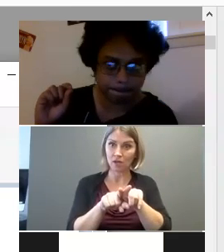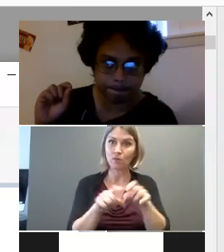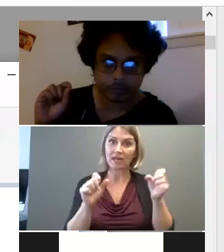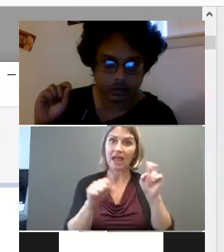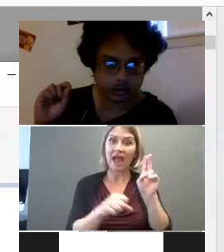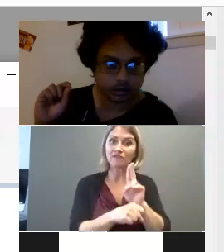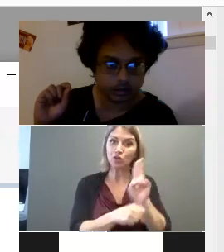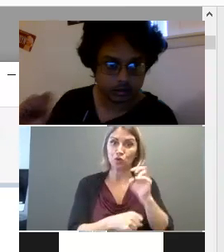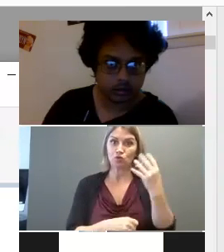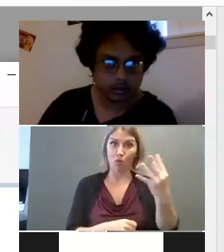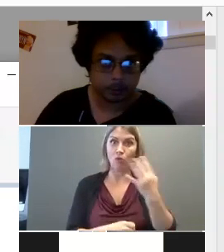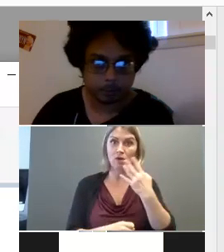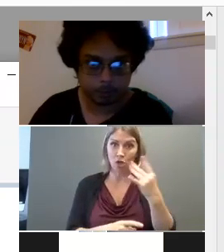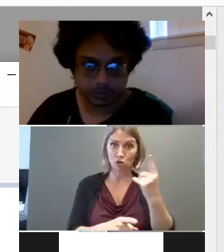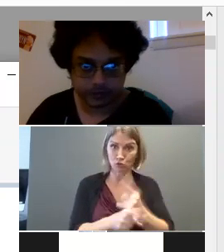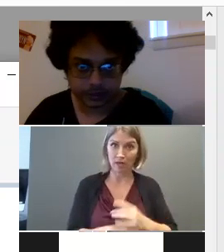colors?